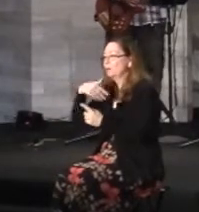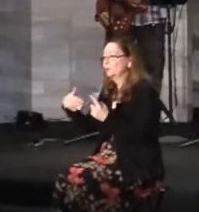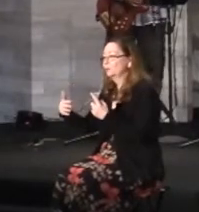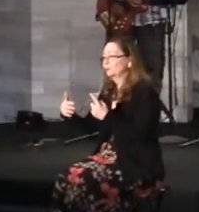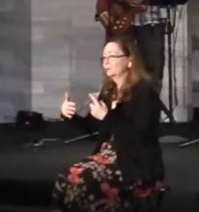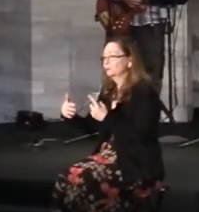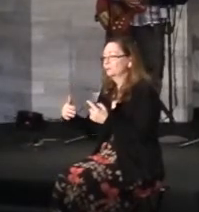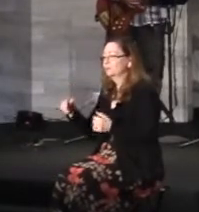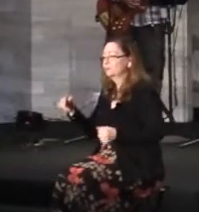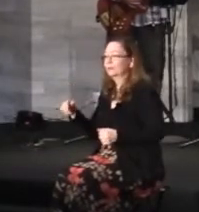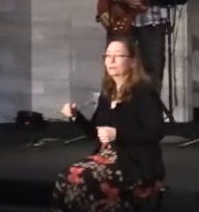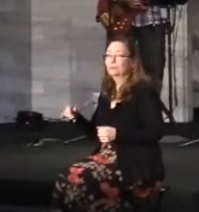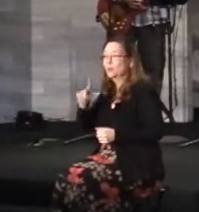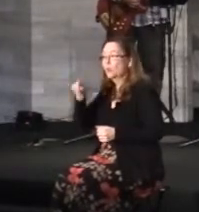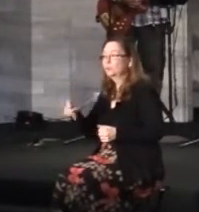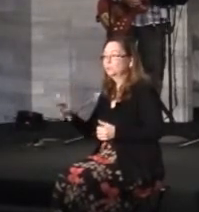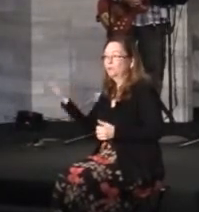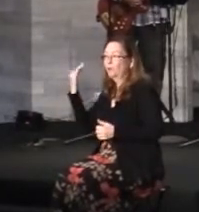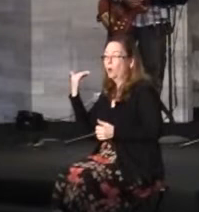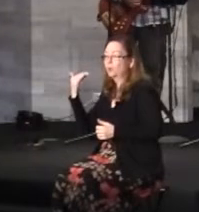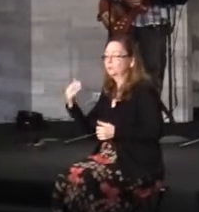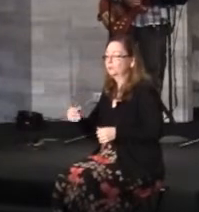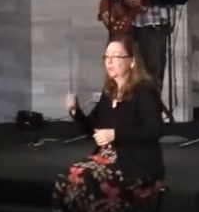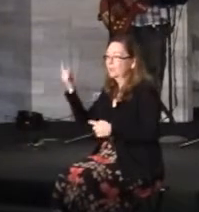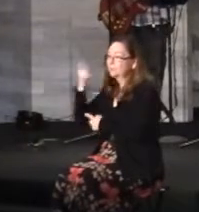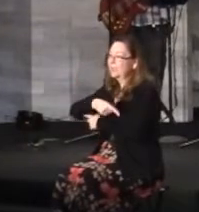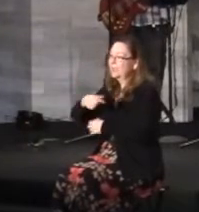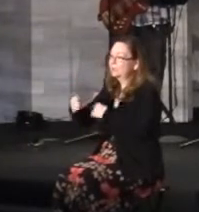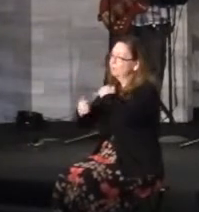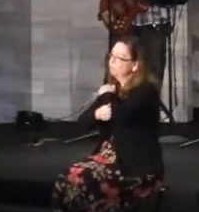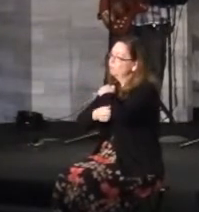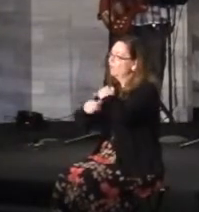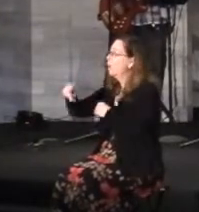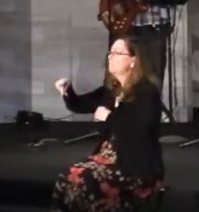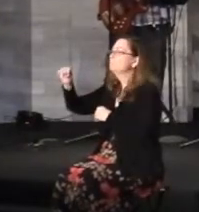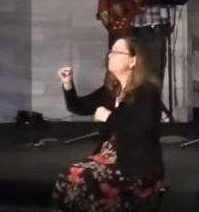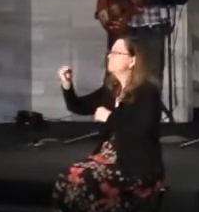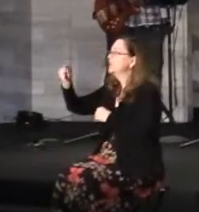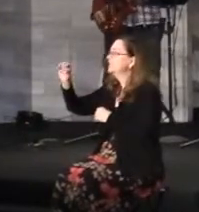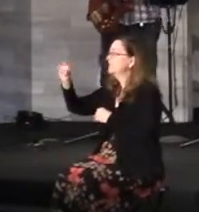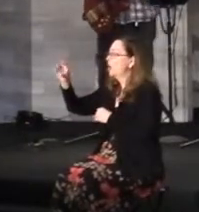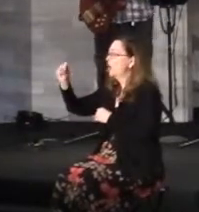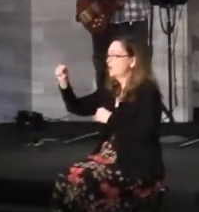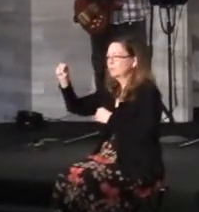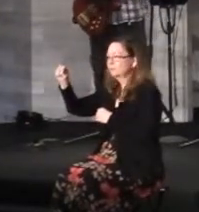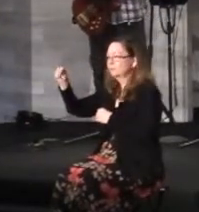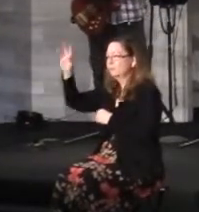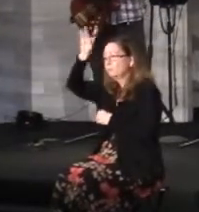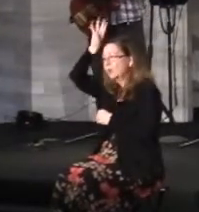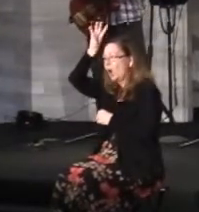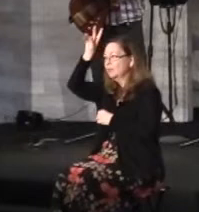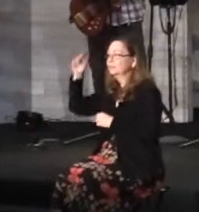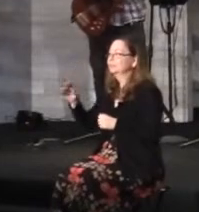asked on the day of Pentecost, Levi probably asked Jesus the same thing that the rich young ruler who went away sad asked. He said, what